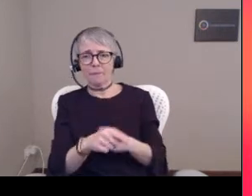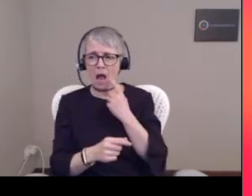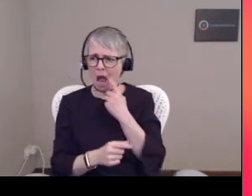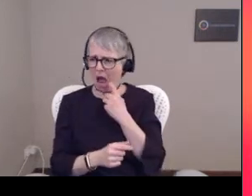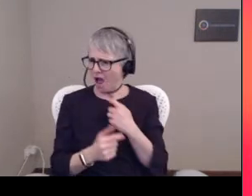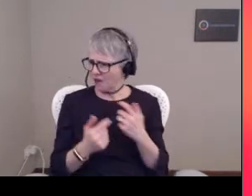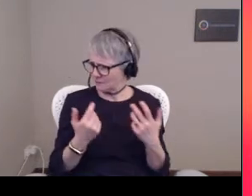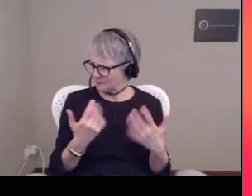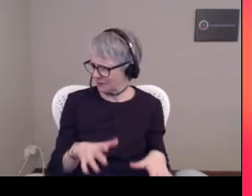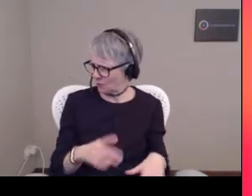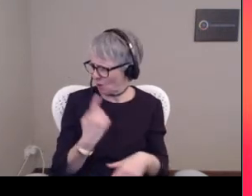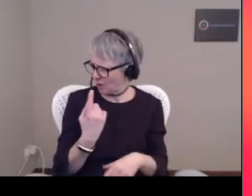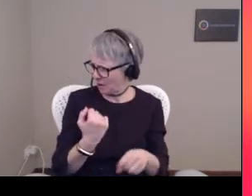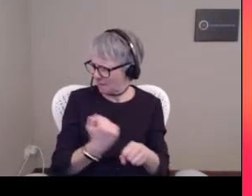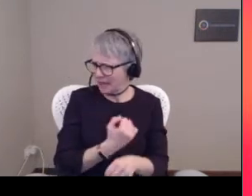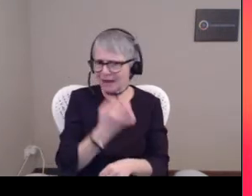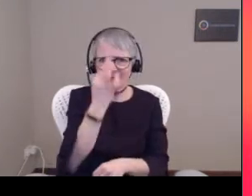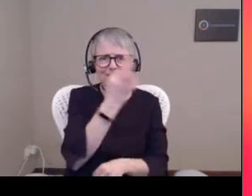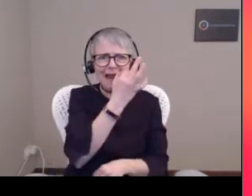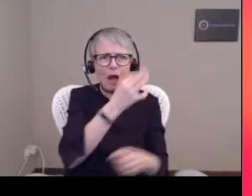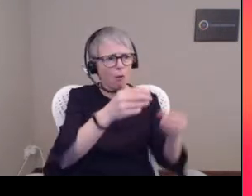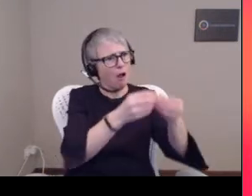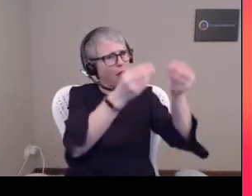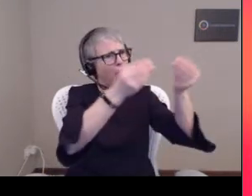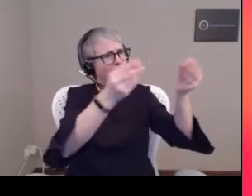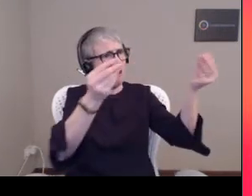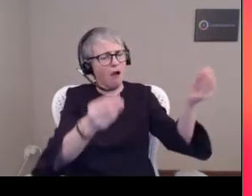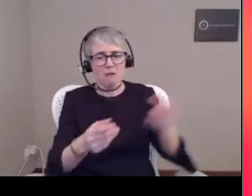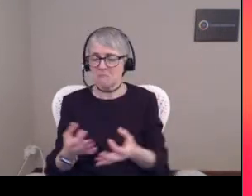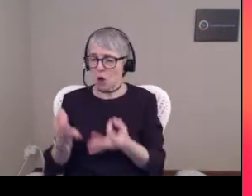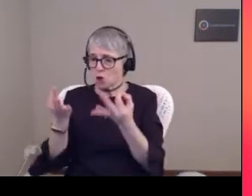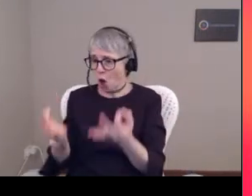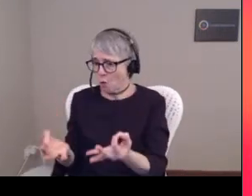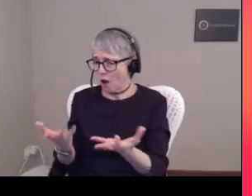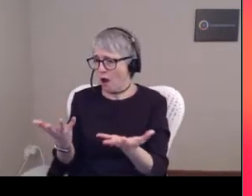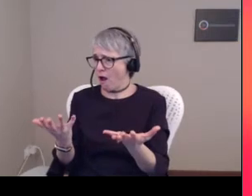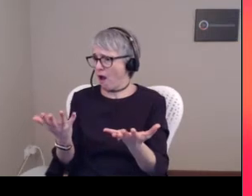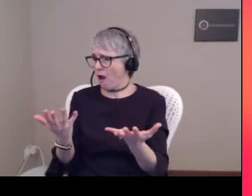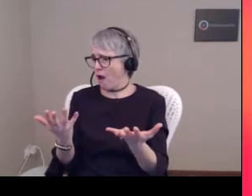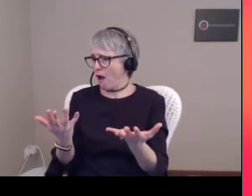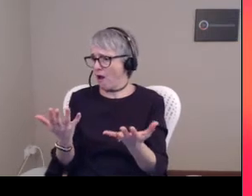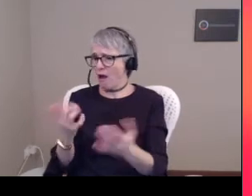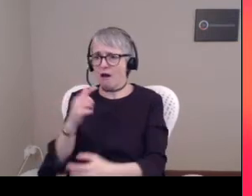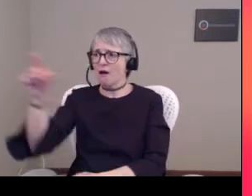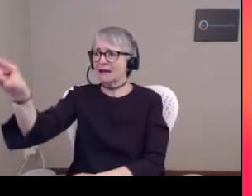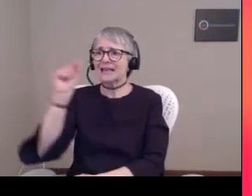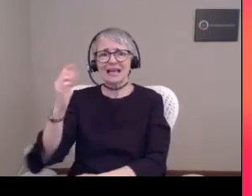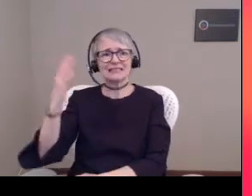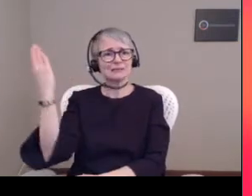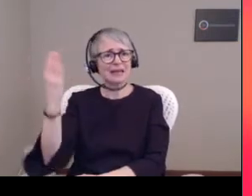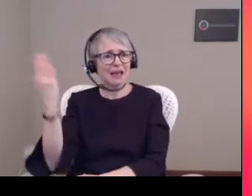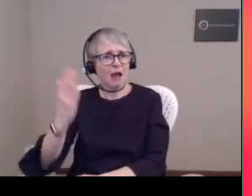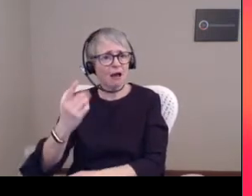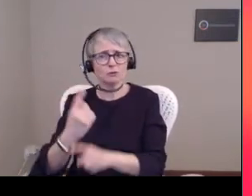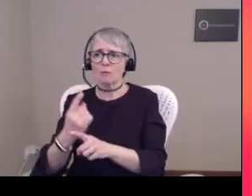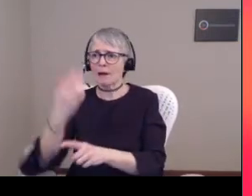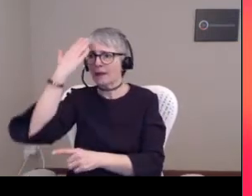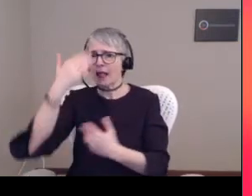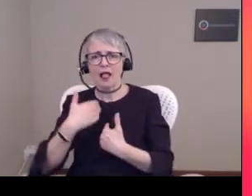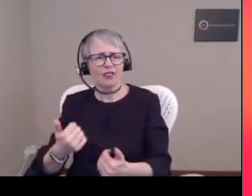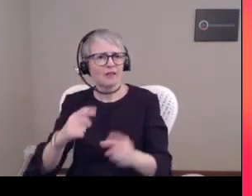one that happened the other day. We do some yoga. We do guest speakers around sort of mental health